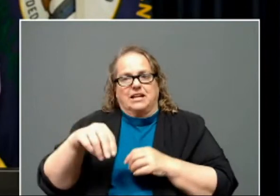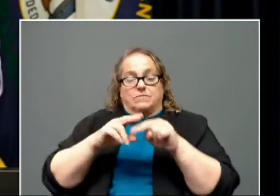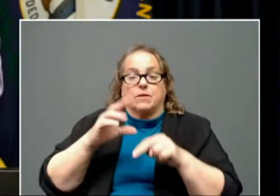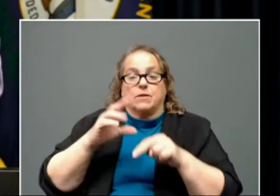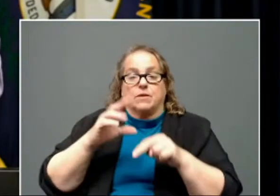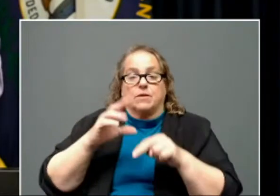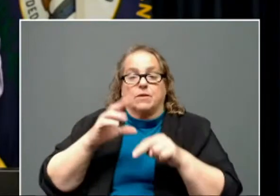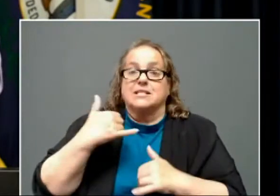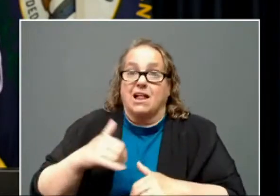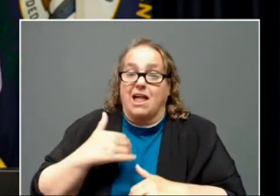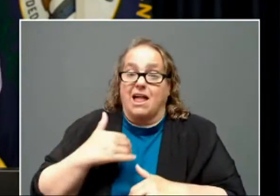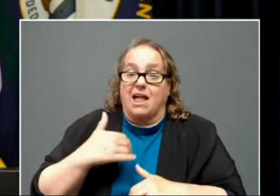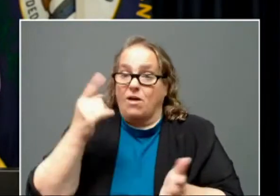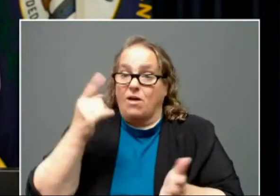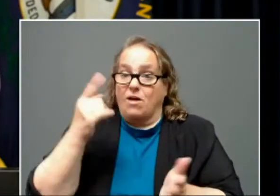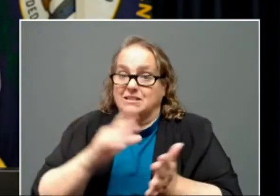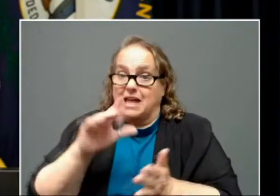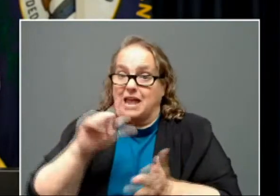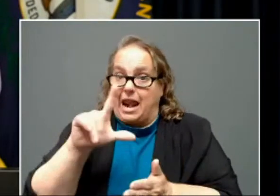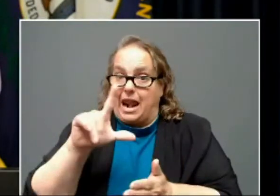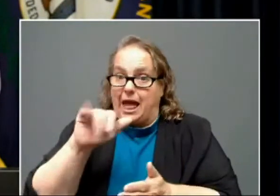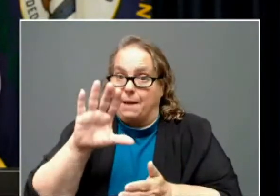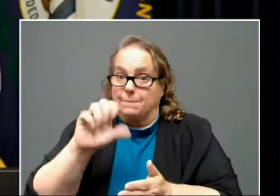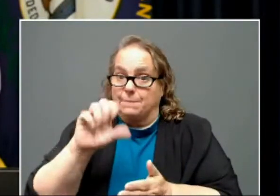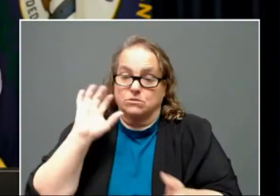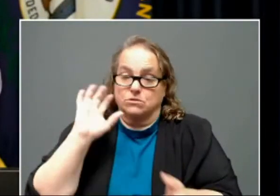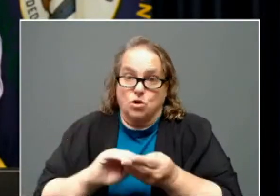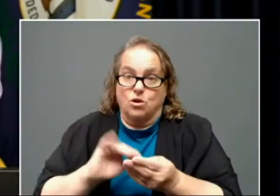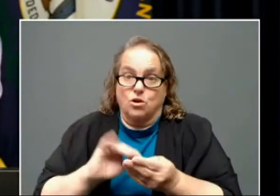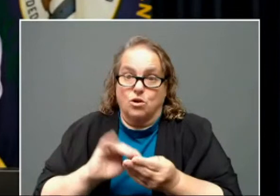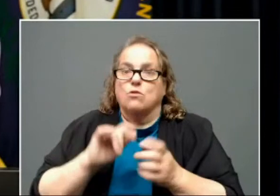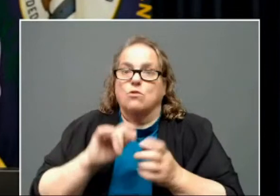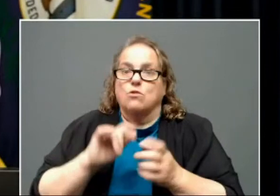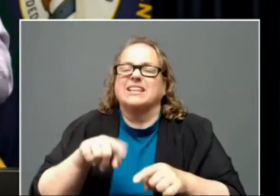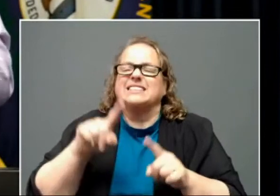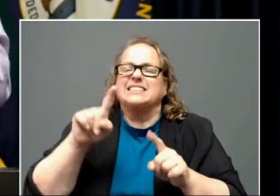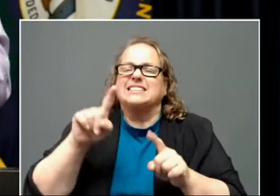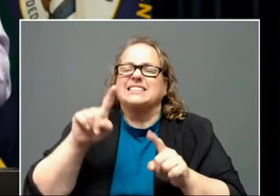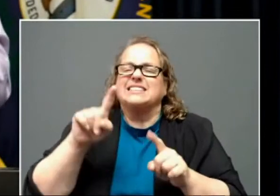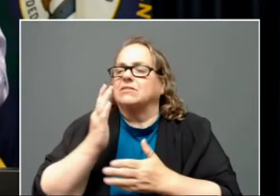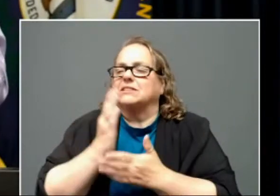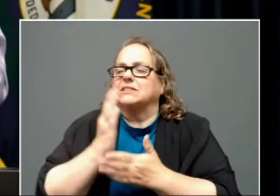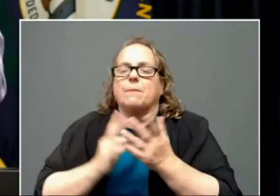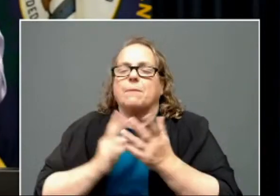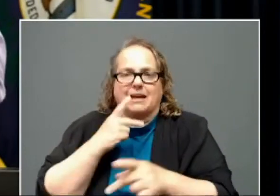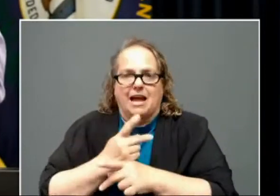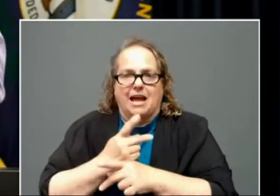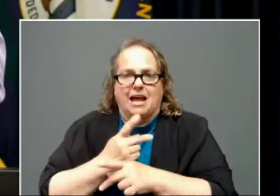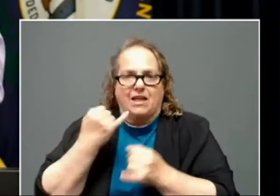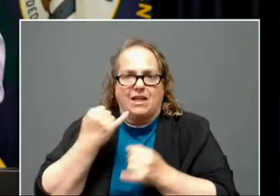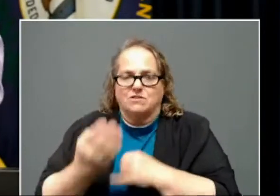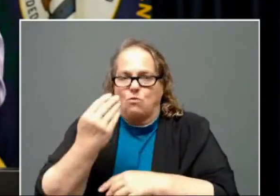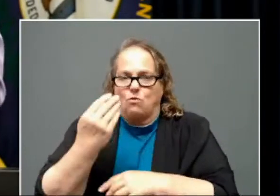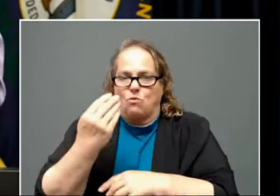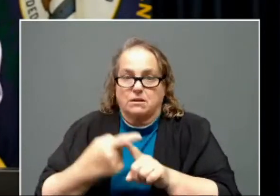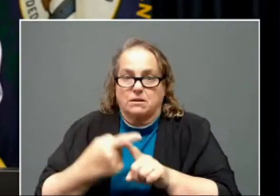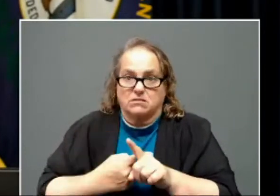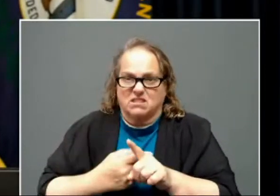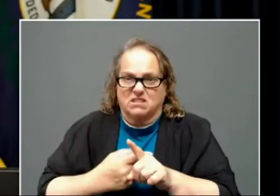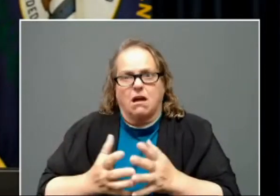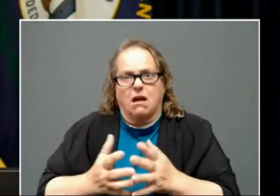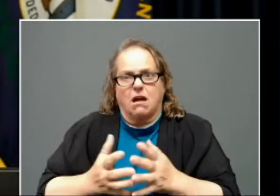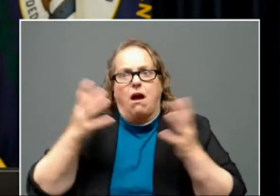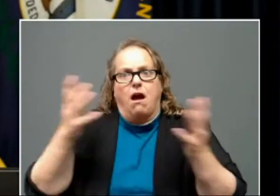in total who have reported testing results of some sort over the last 14 months. I mean, that's a staggering amount of data we've had to